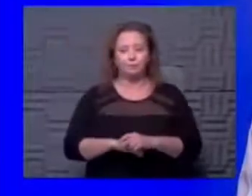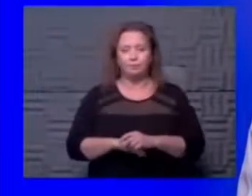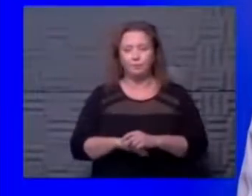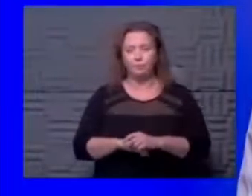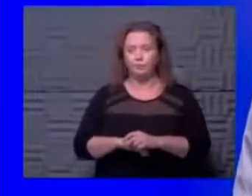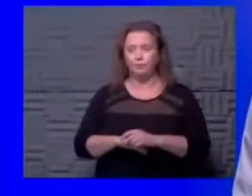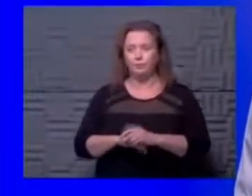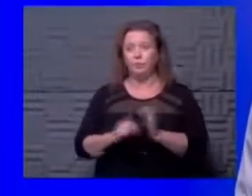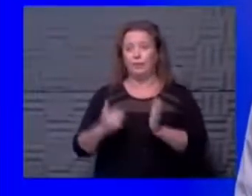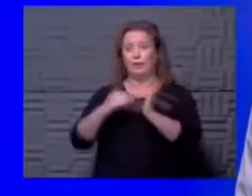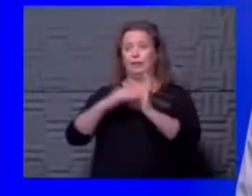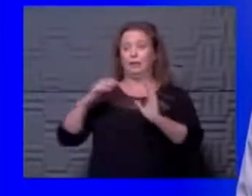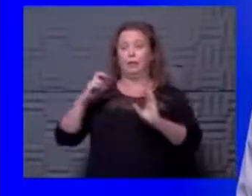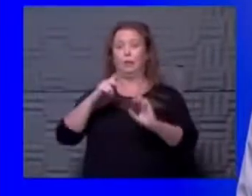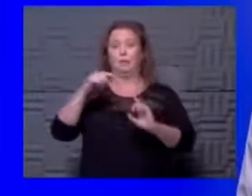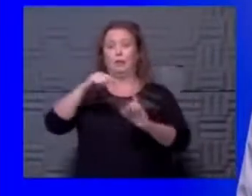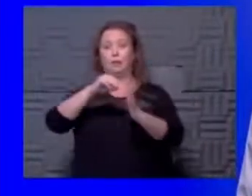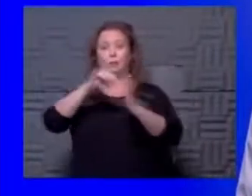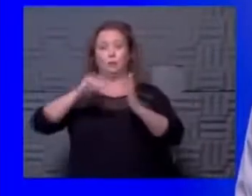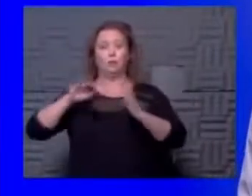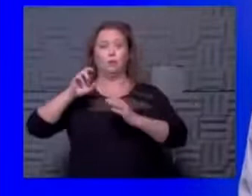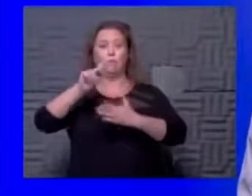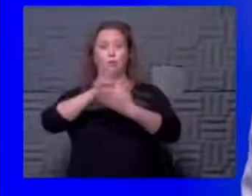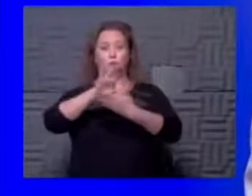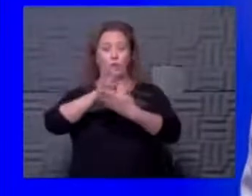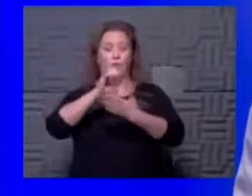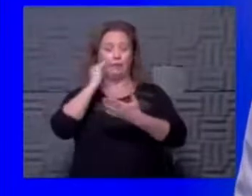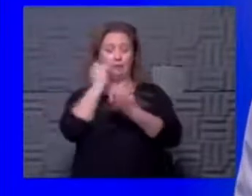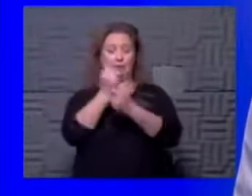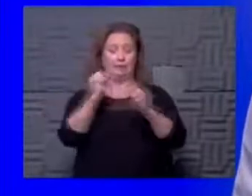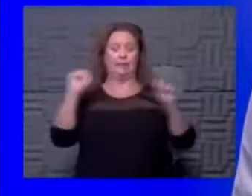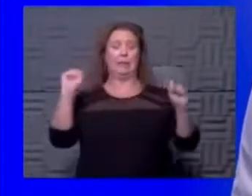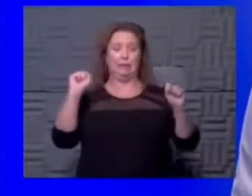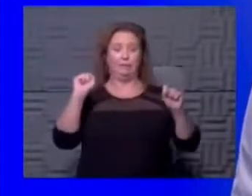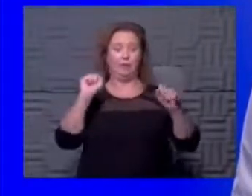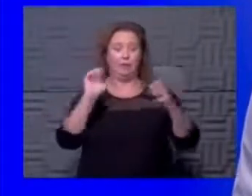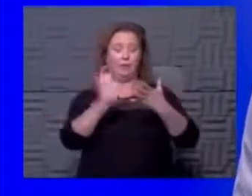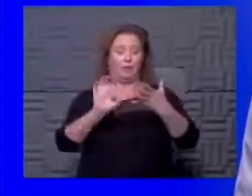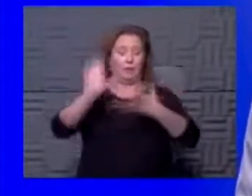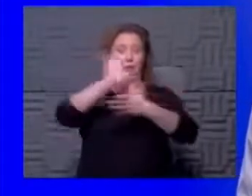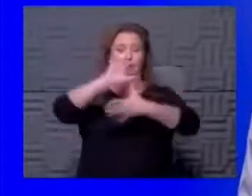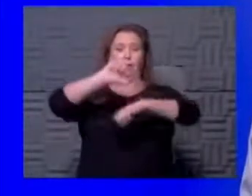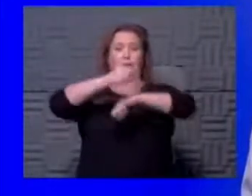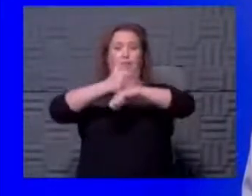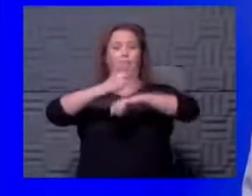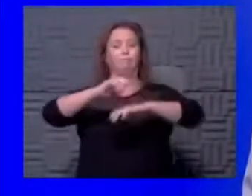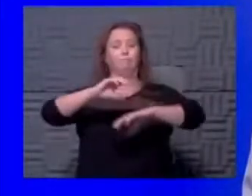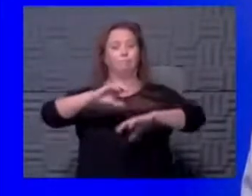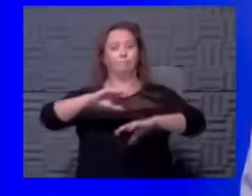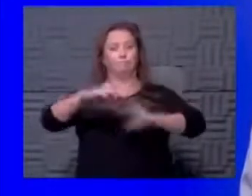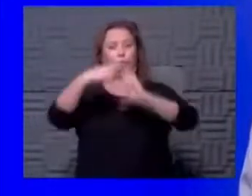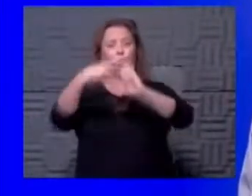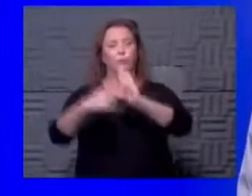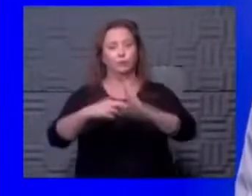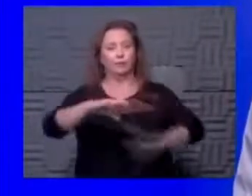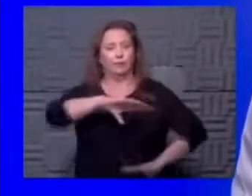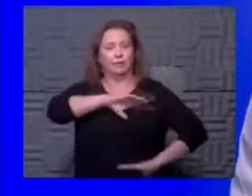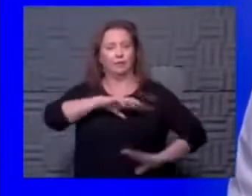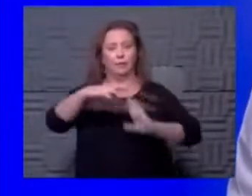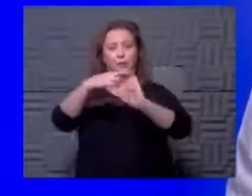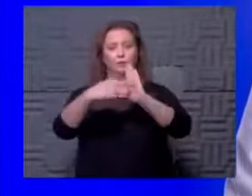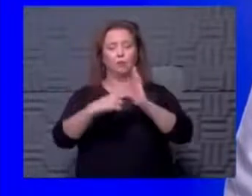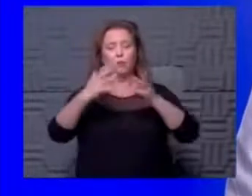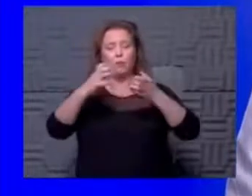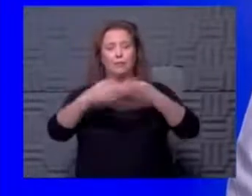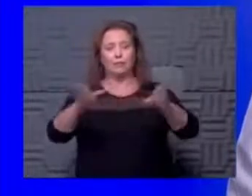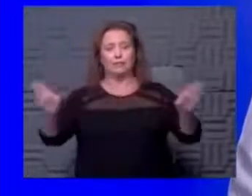mean, again, getting students back to school, if it's safe and the gating criteria is met. Again, because we want to see